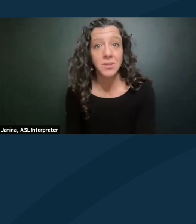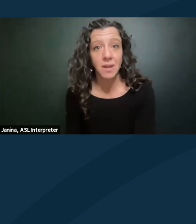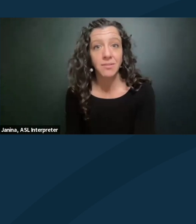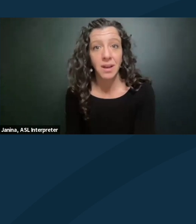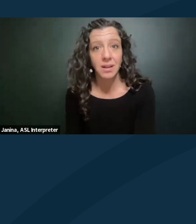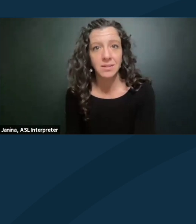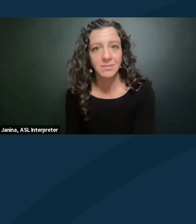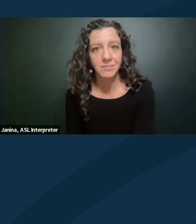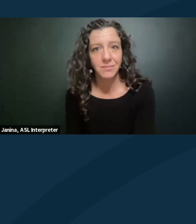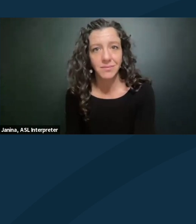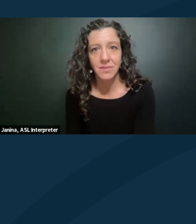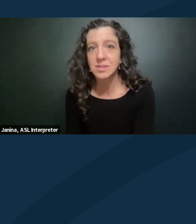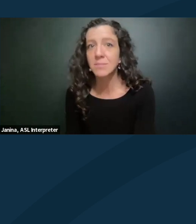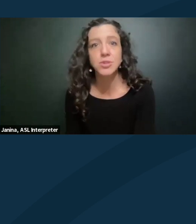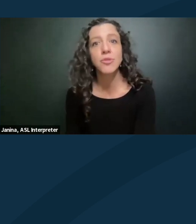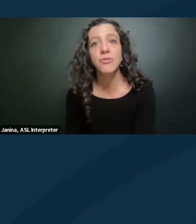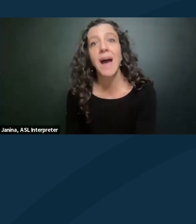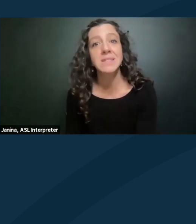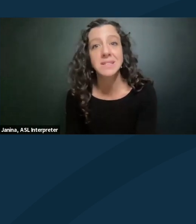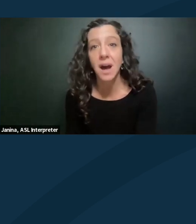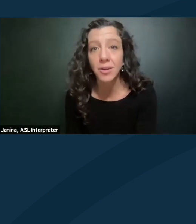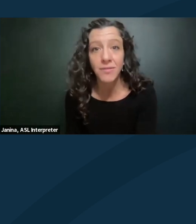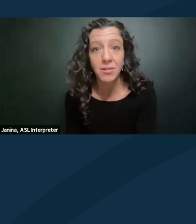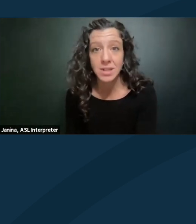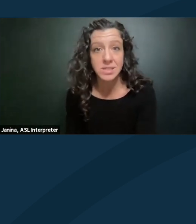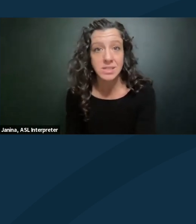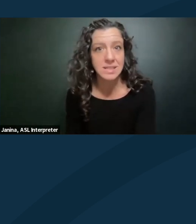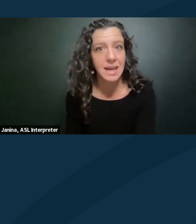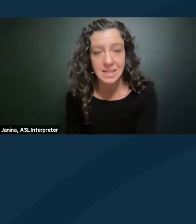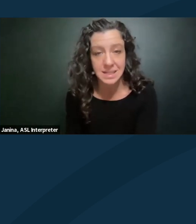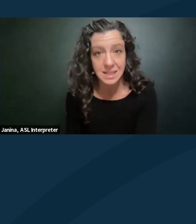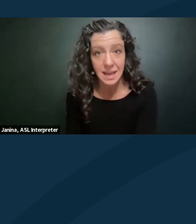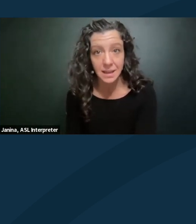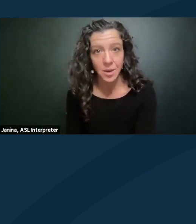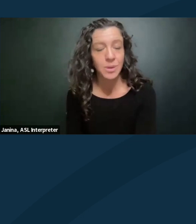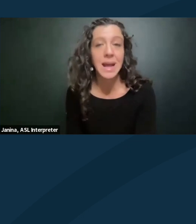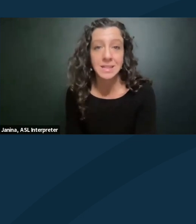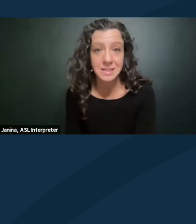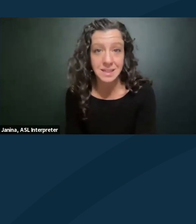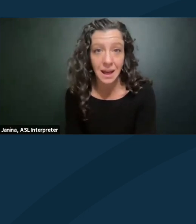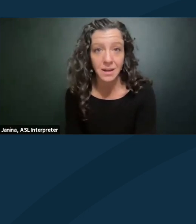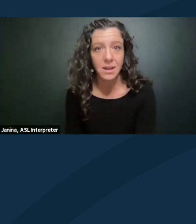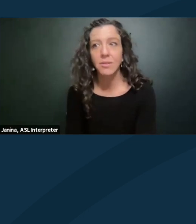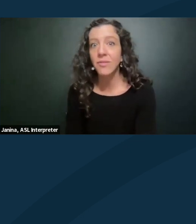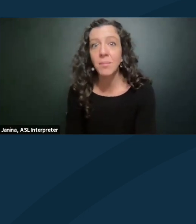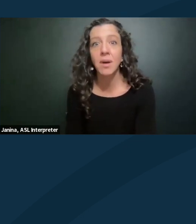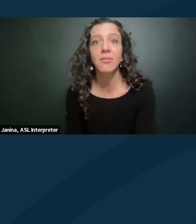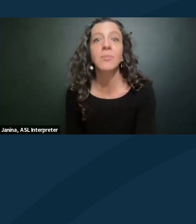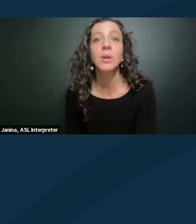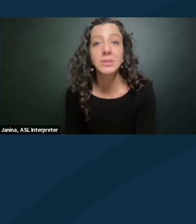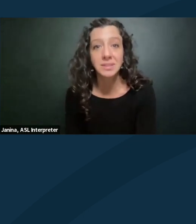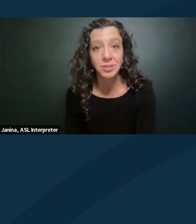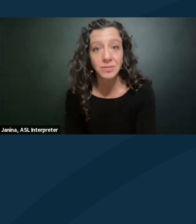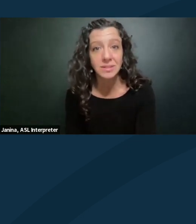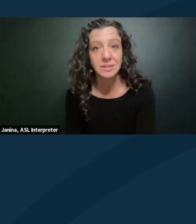need to continue that fight. The same is true for access to other federal agencies like SSA. We need access to that. FEMA